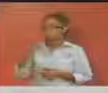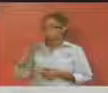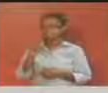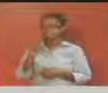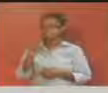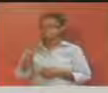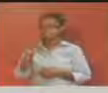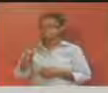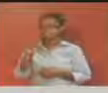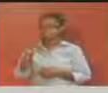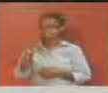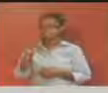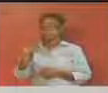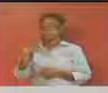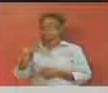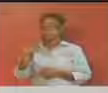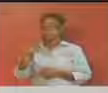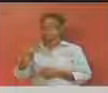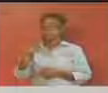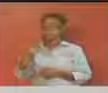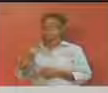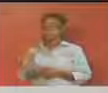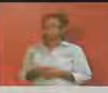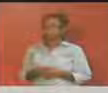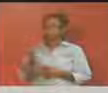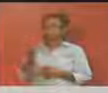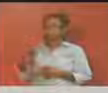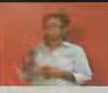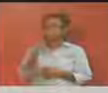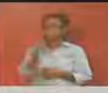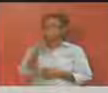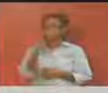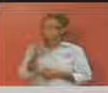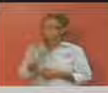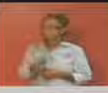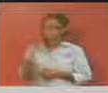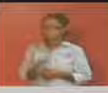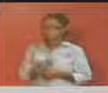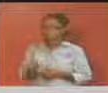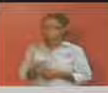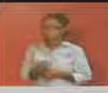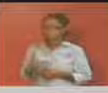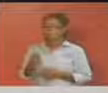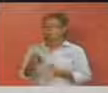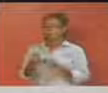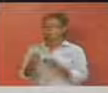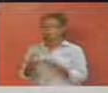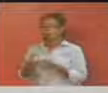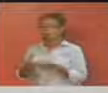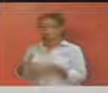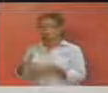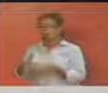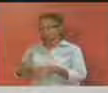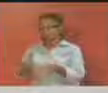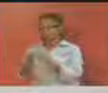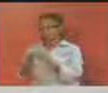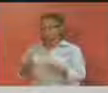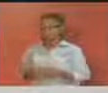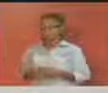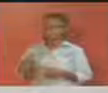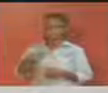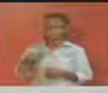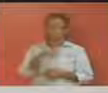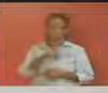place. We are going to safeguard the public